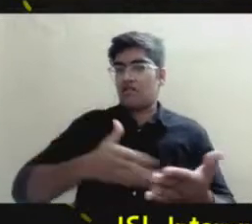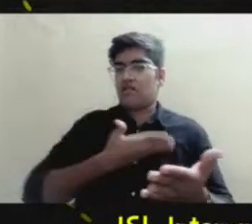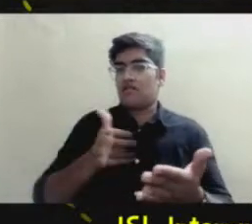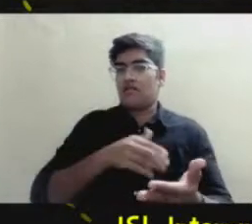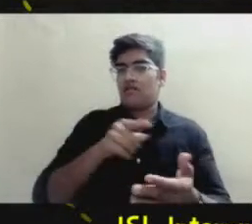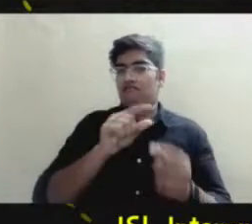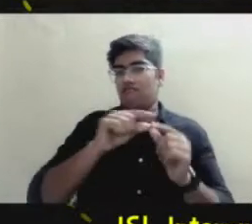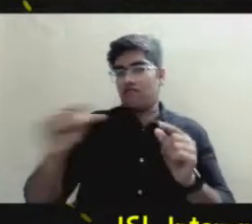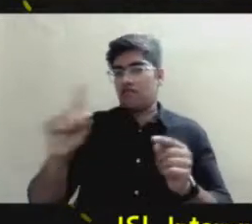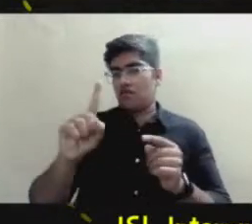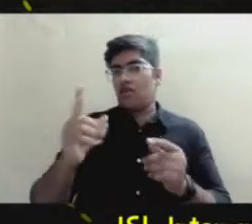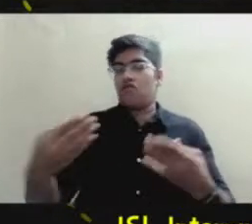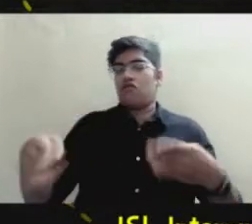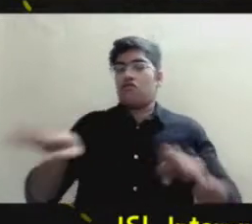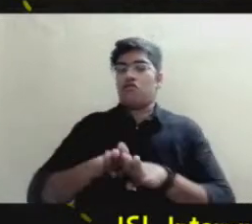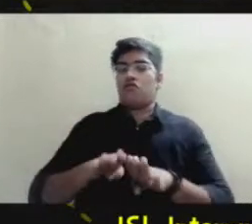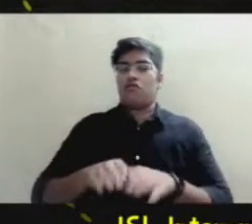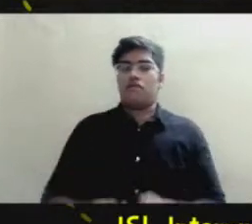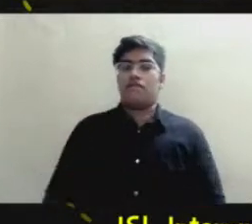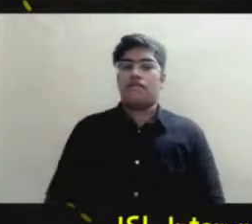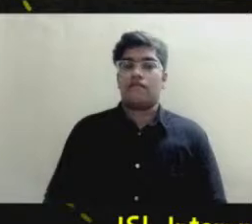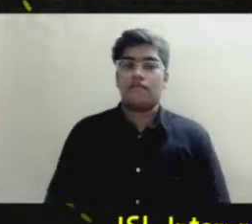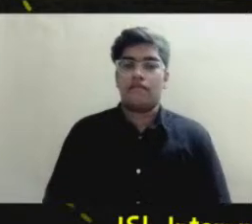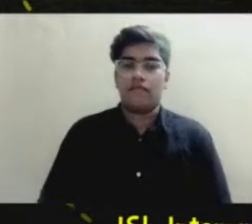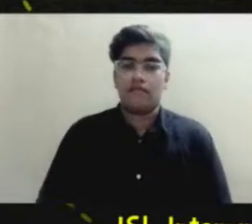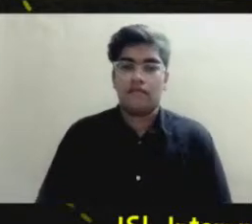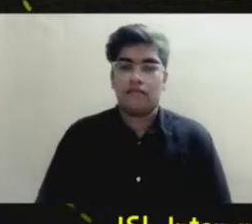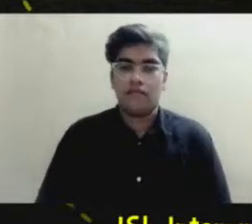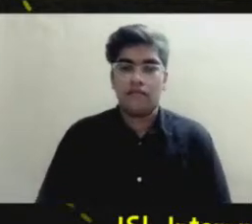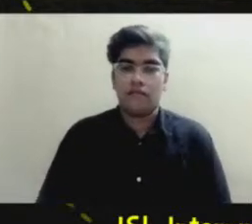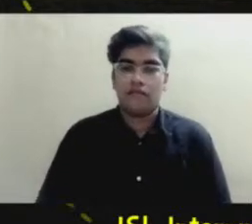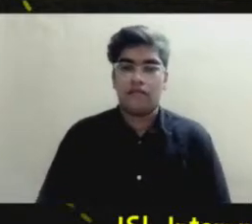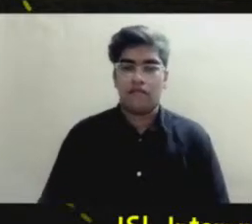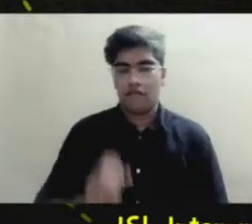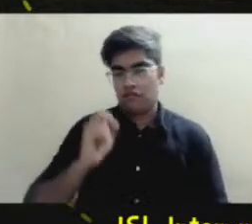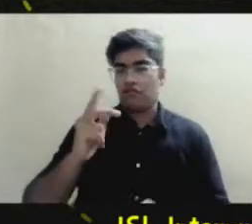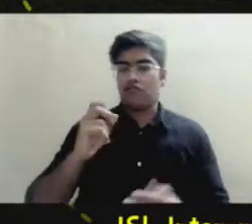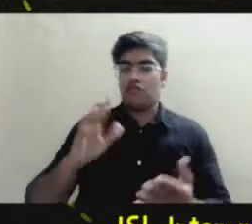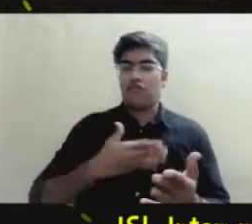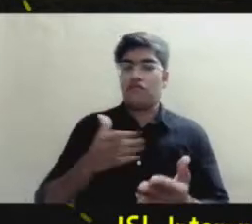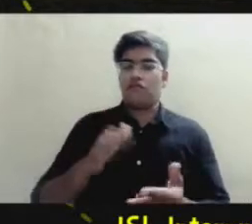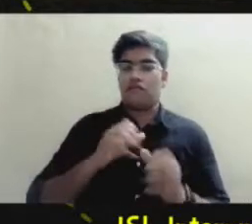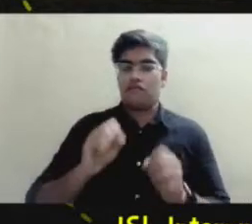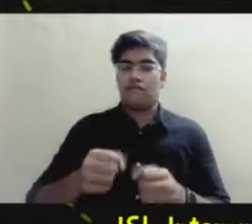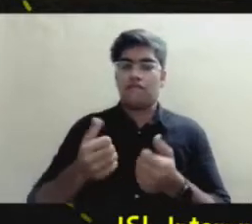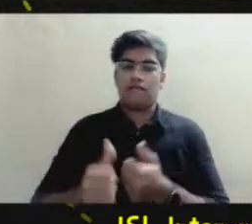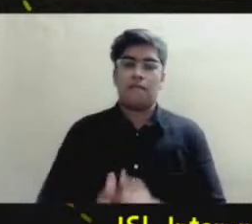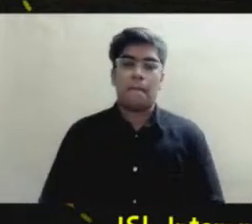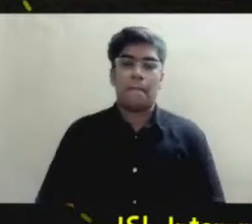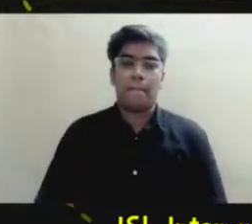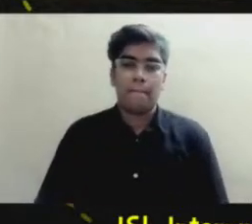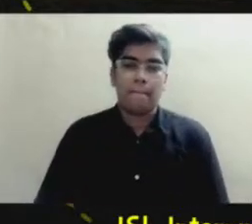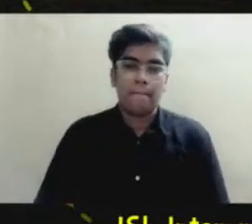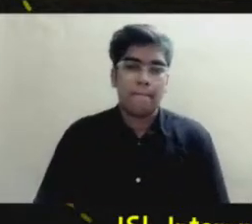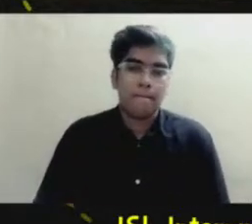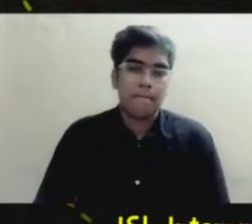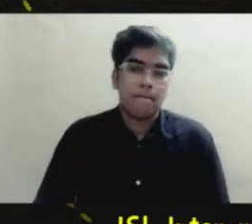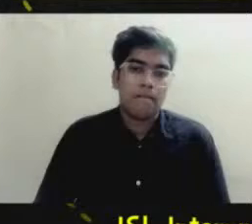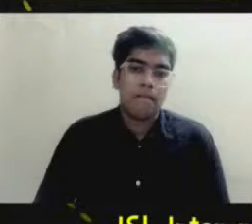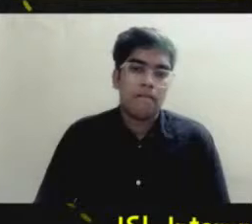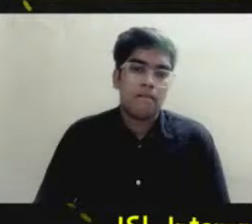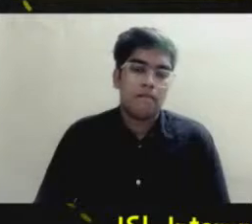of the song before we close for today. Yes, it's a delightful composition. Mori